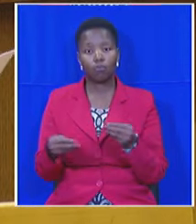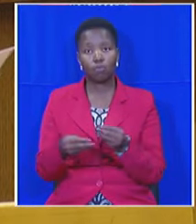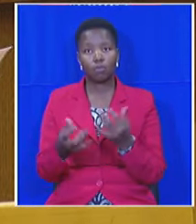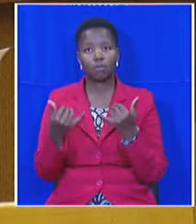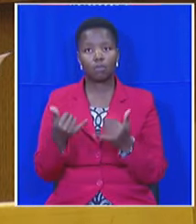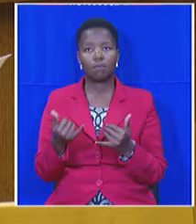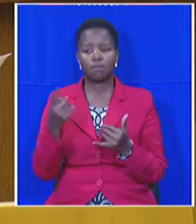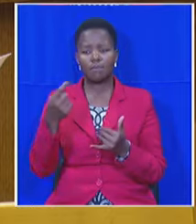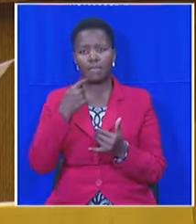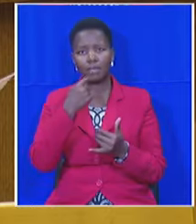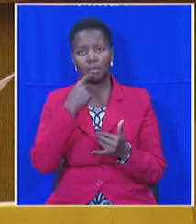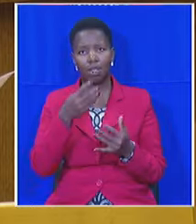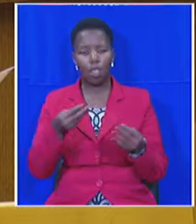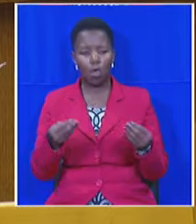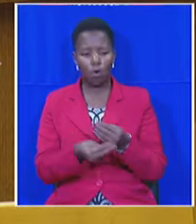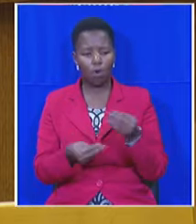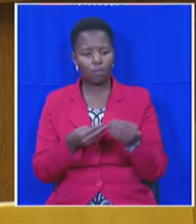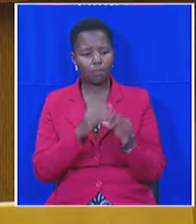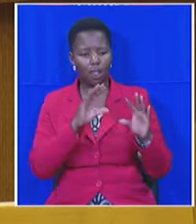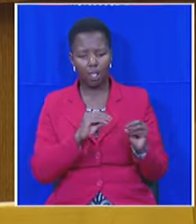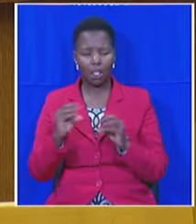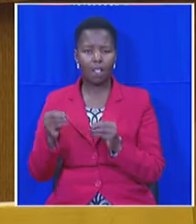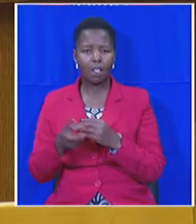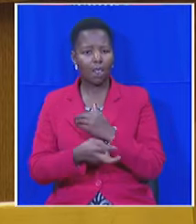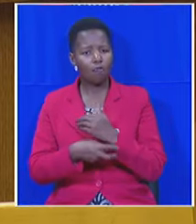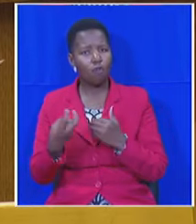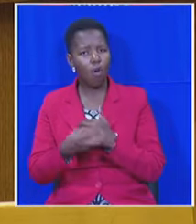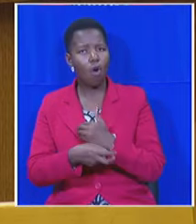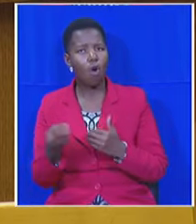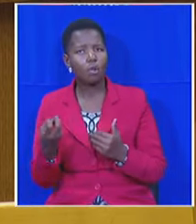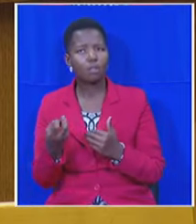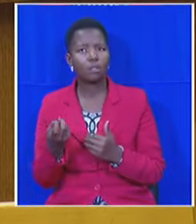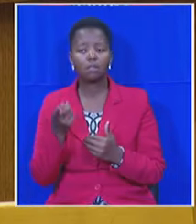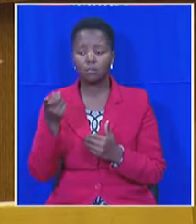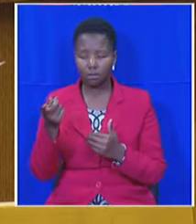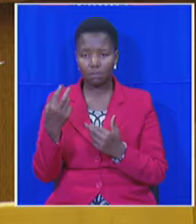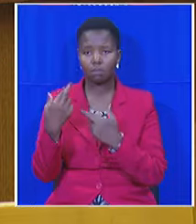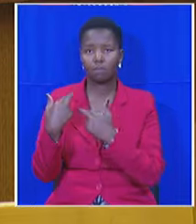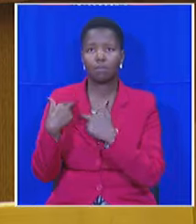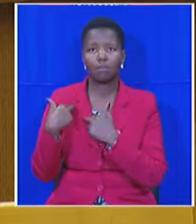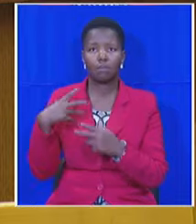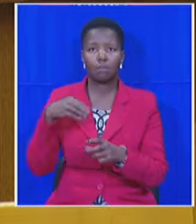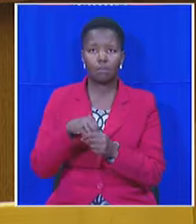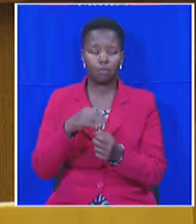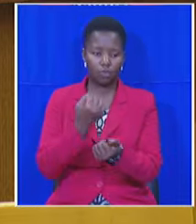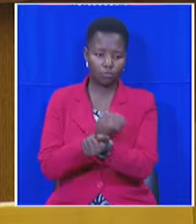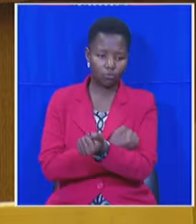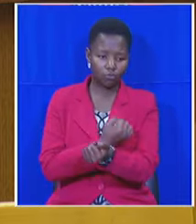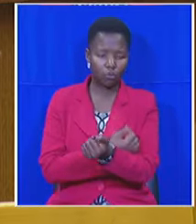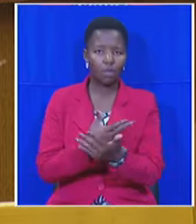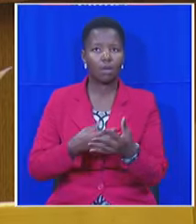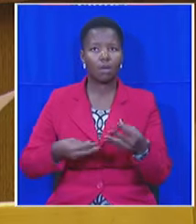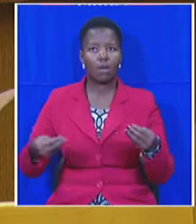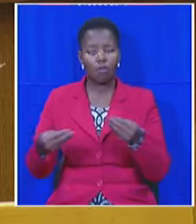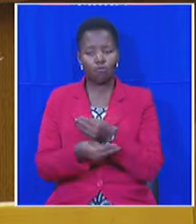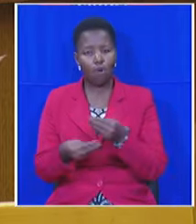sit here and talk about corruption? You talk about fraud. You're responsible, involved in drugs. You're involved in fraud. You're involved